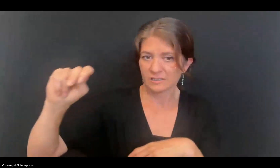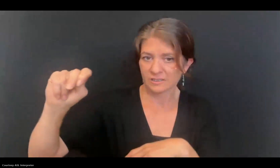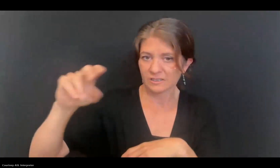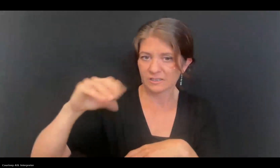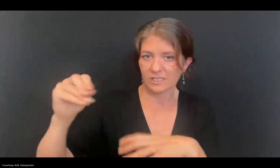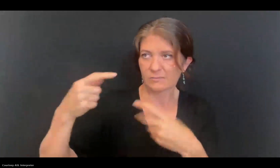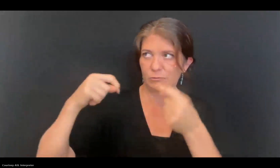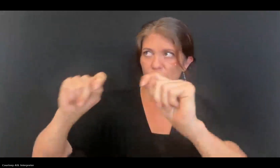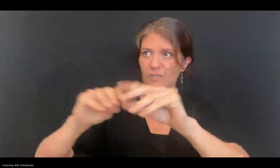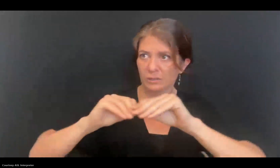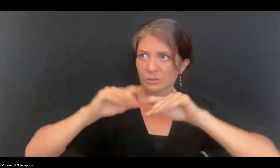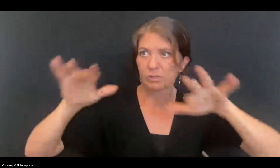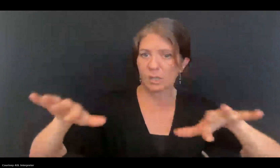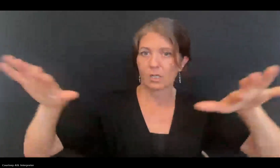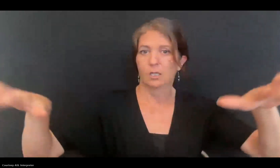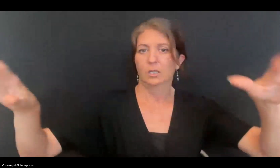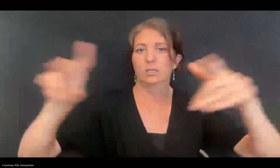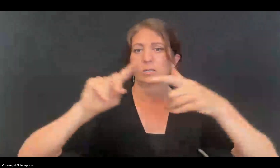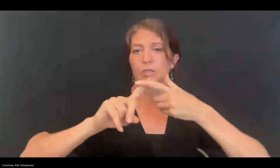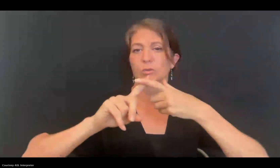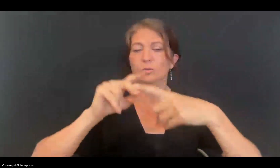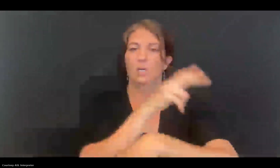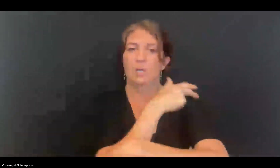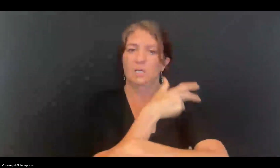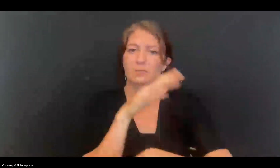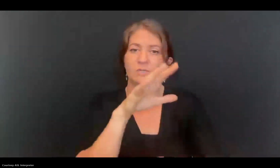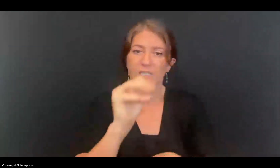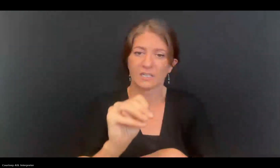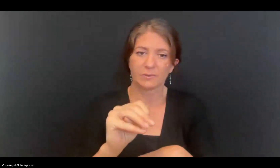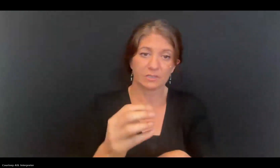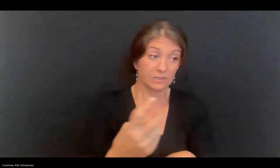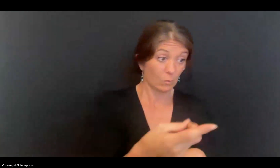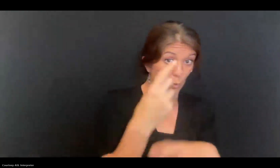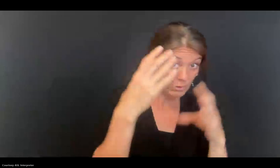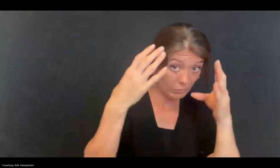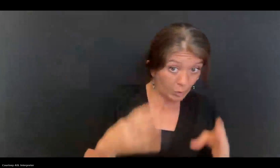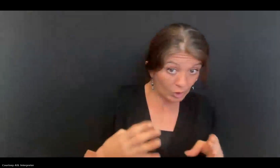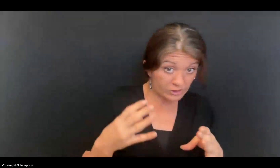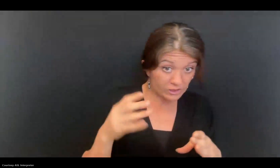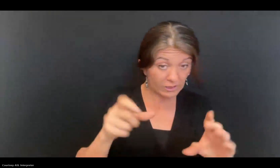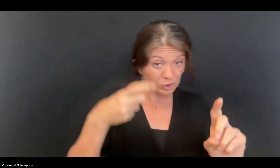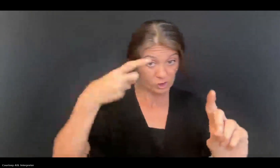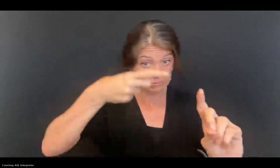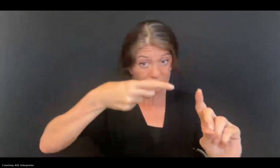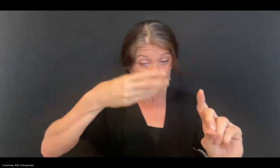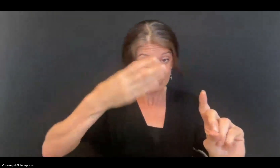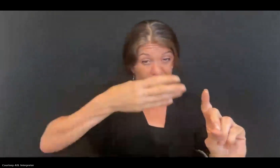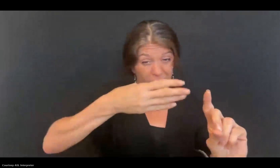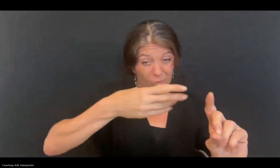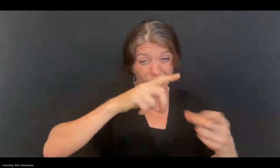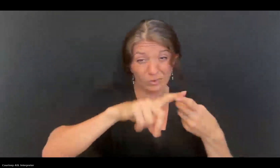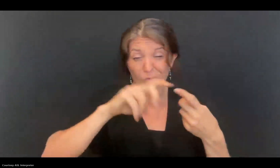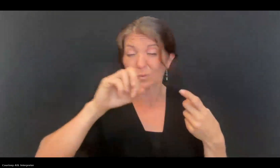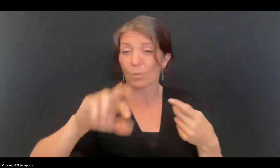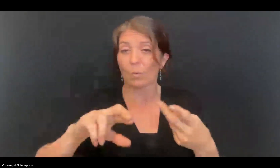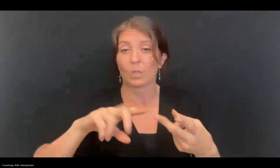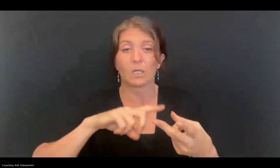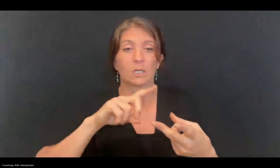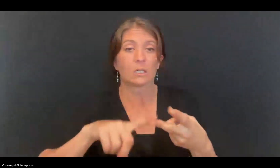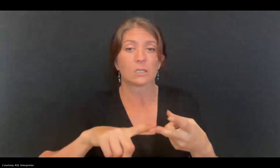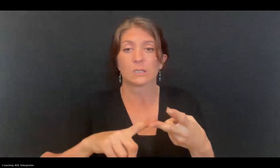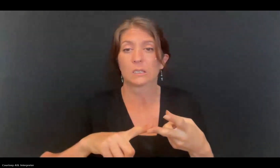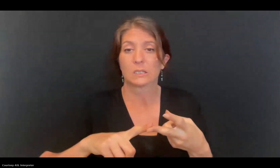to hospital case managers. Like, is there one person that I should have them contact? Or it didn't